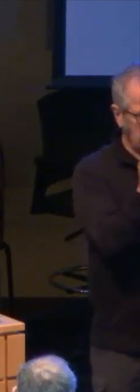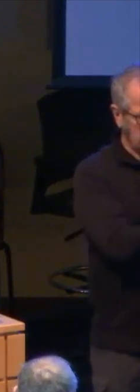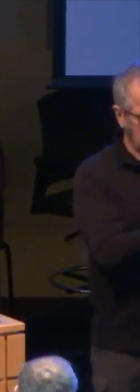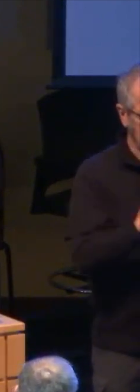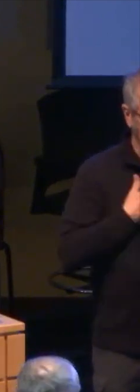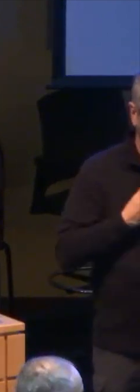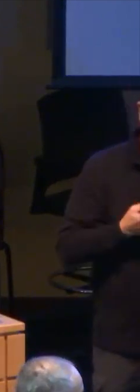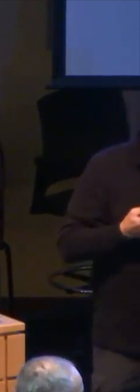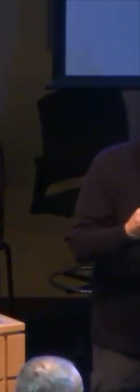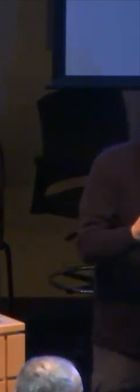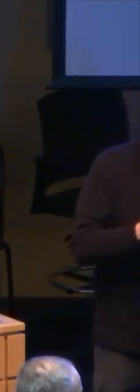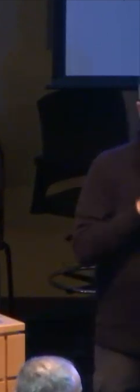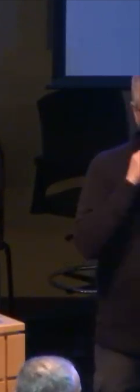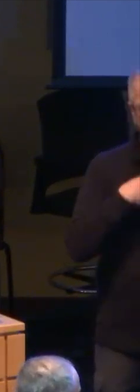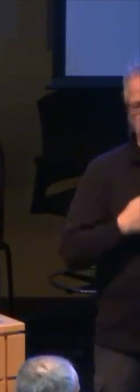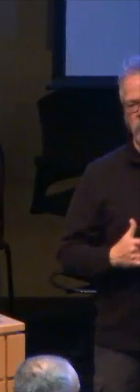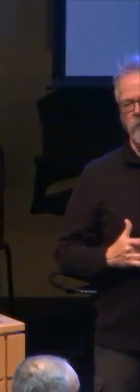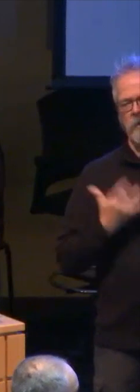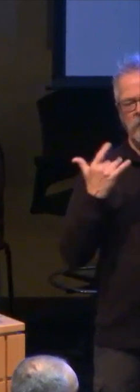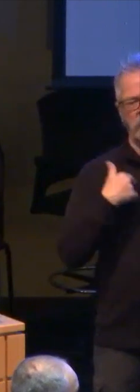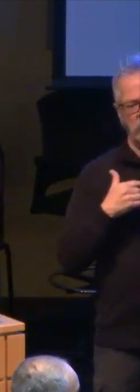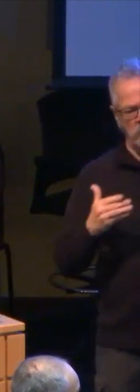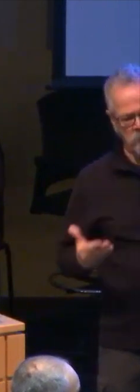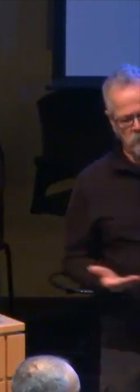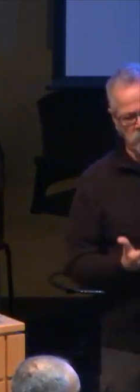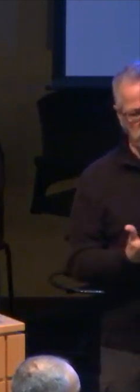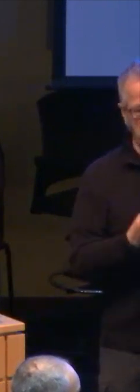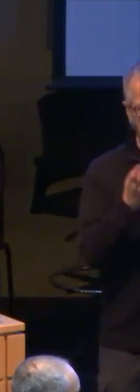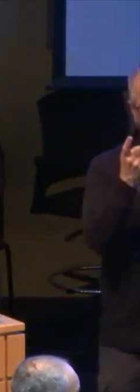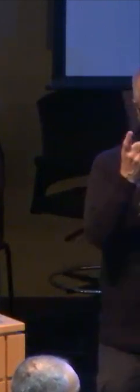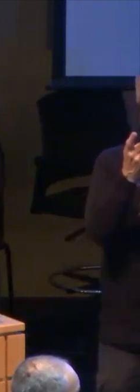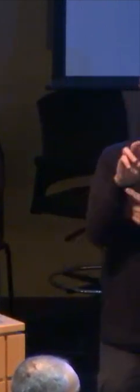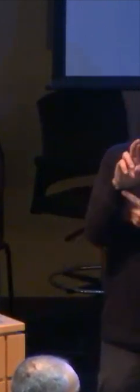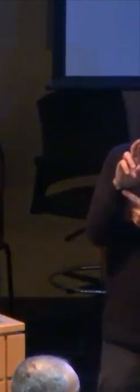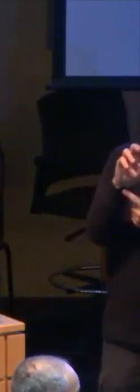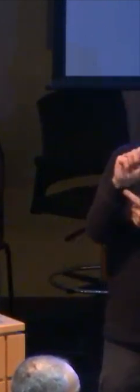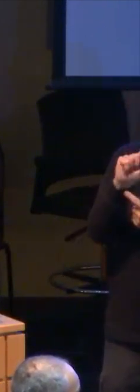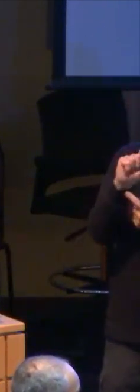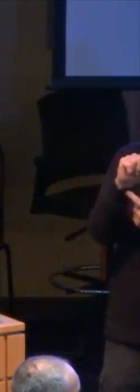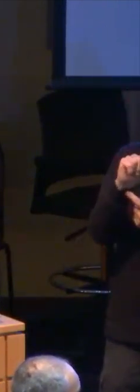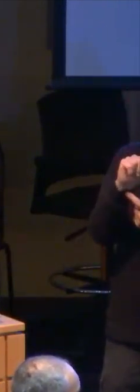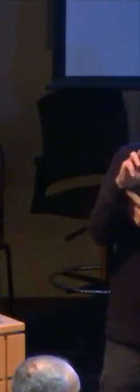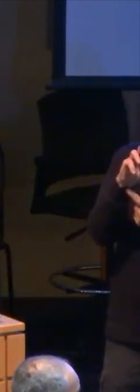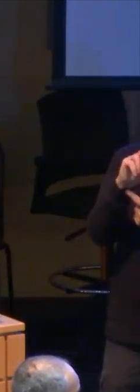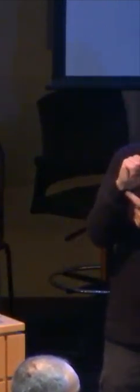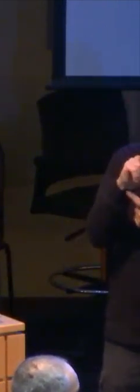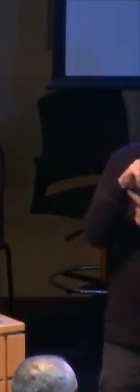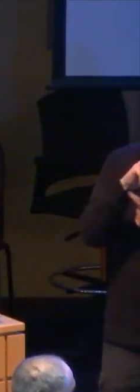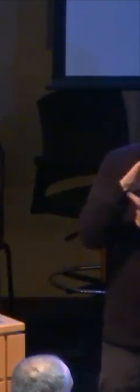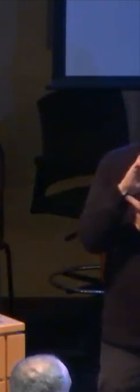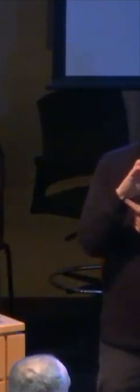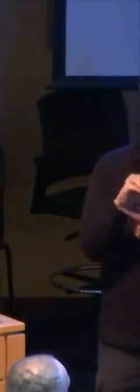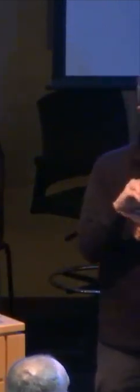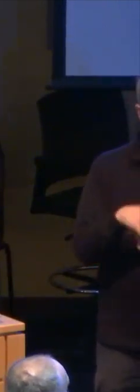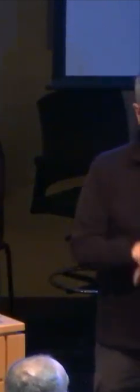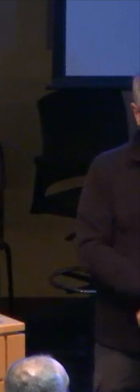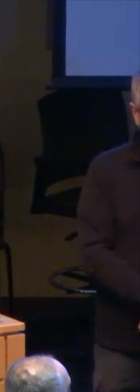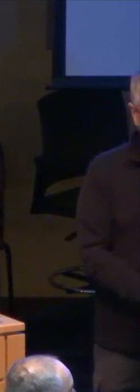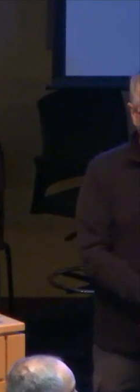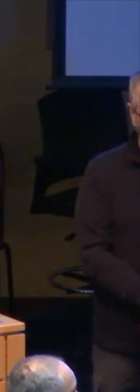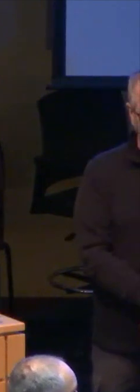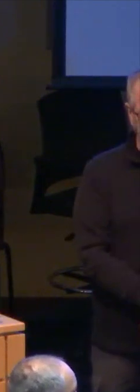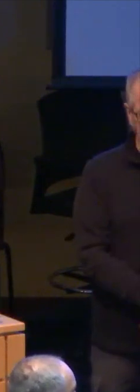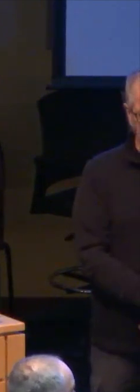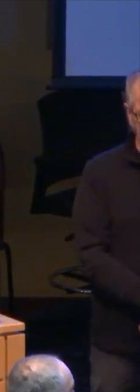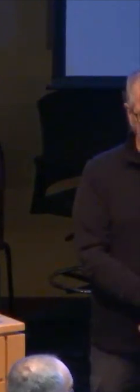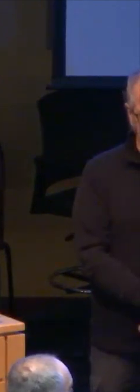in polar climate and oceans and the co-director of the Polar Center at the Scripps Institution of Oceanography at